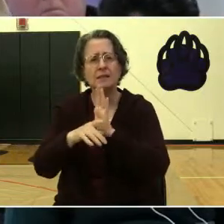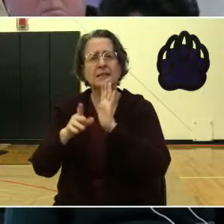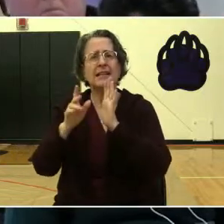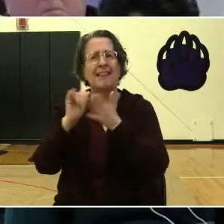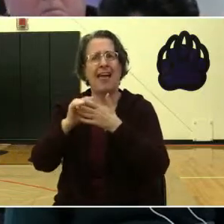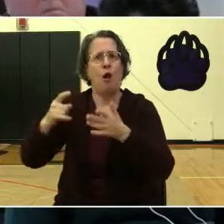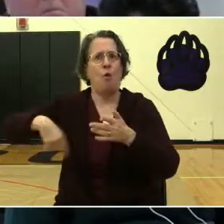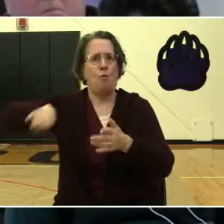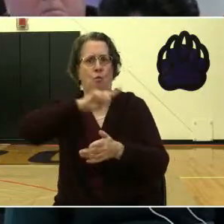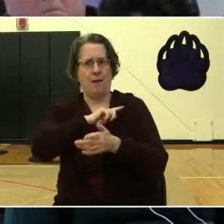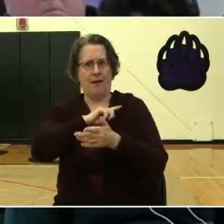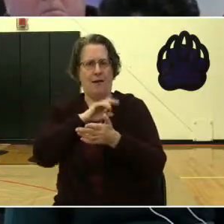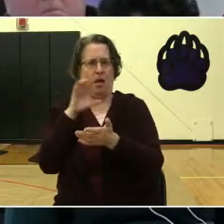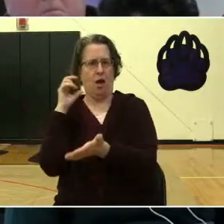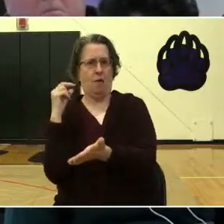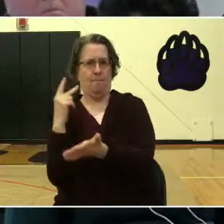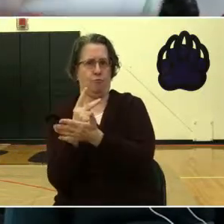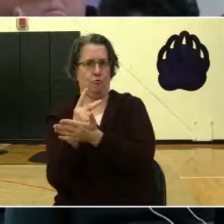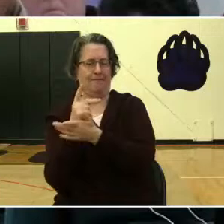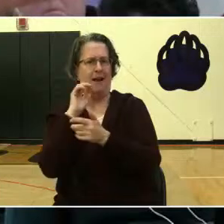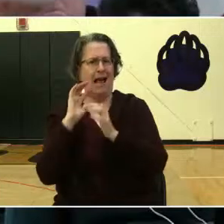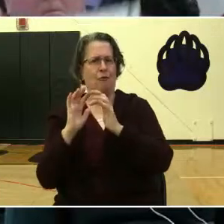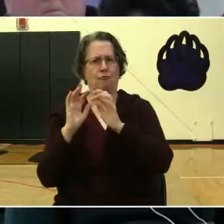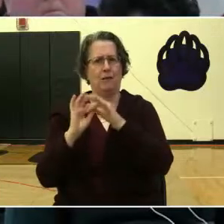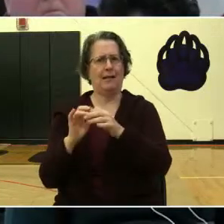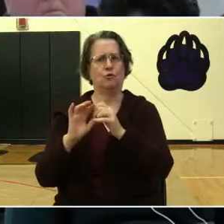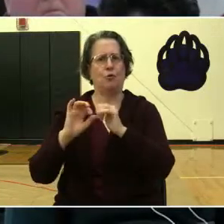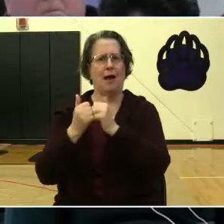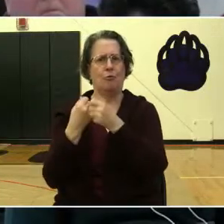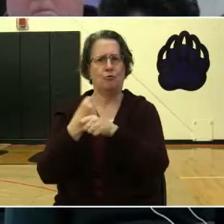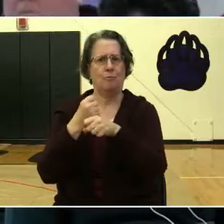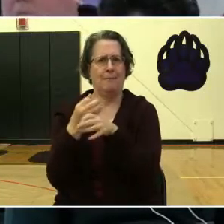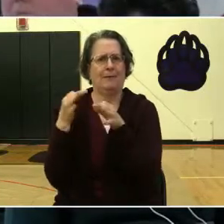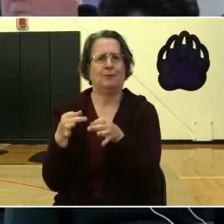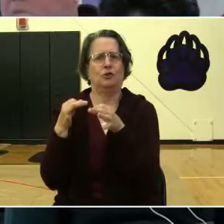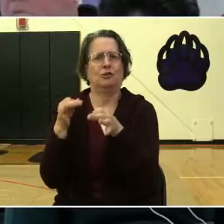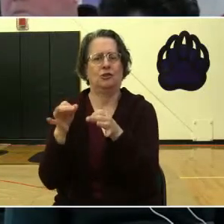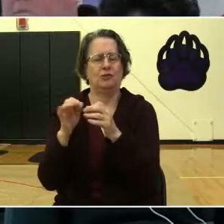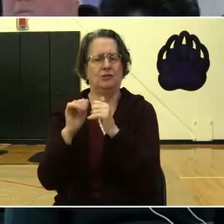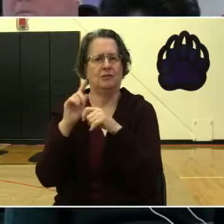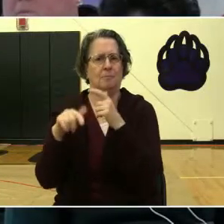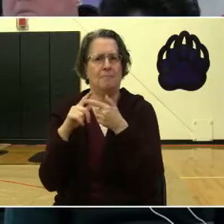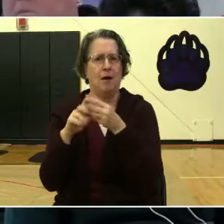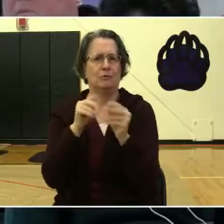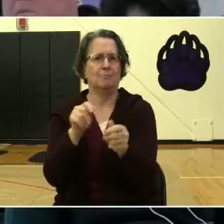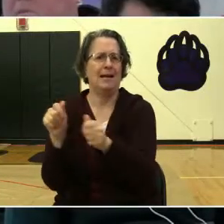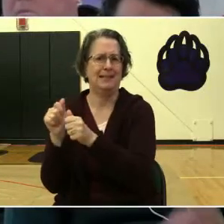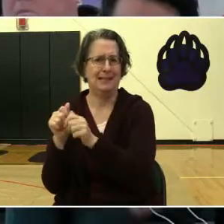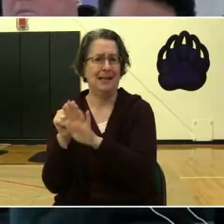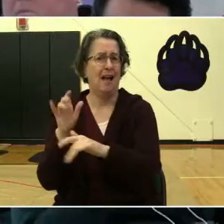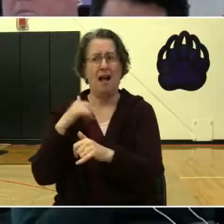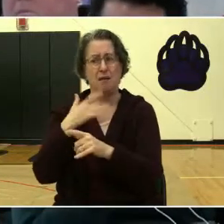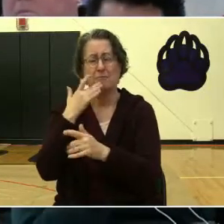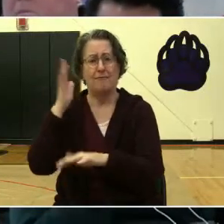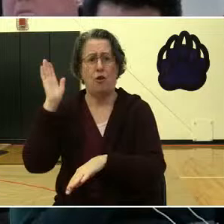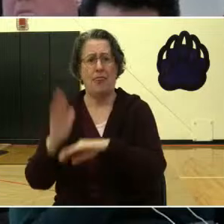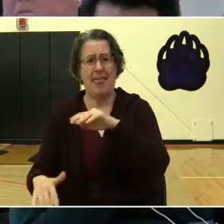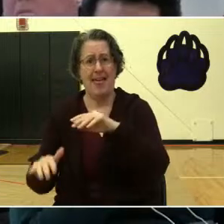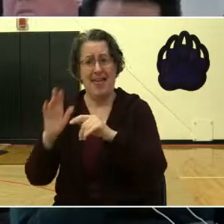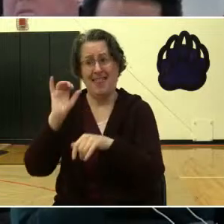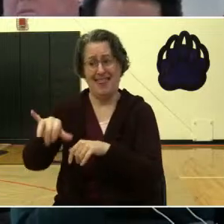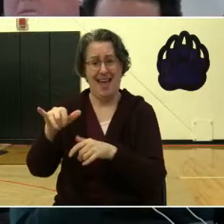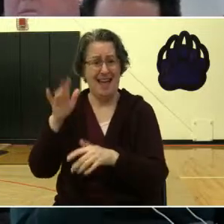anywhere that seems uh uh preferable and uh I don't want to have to be